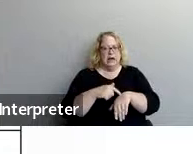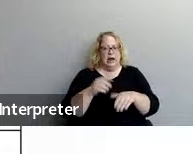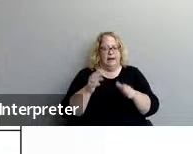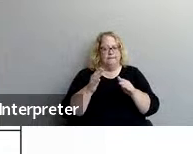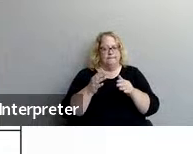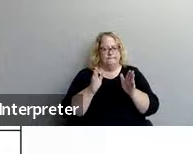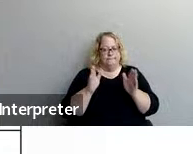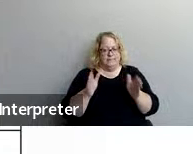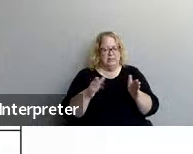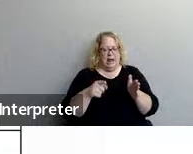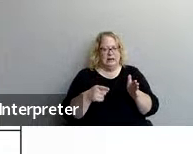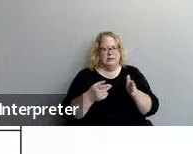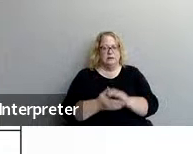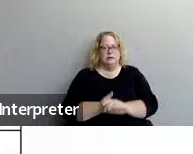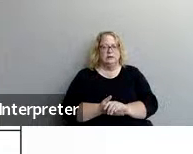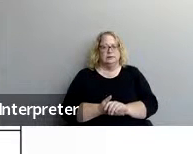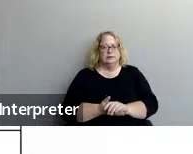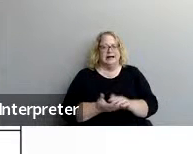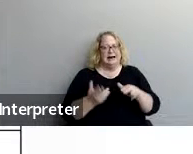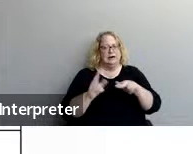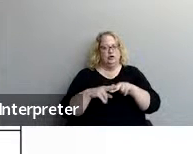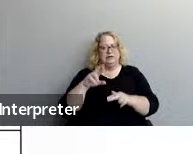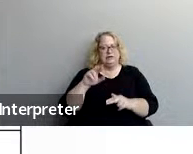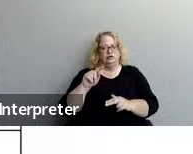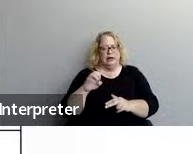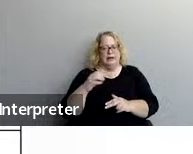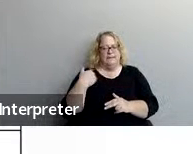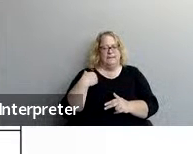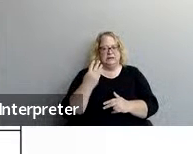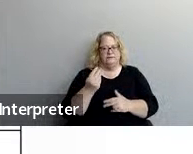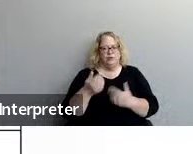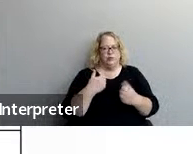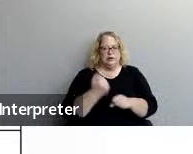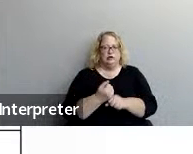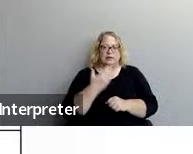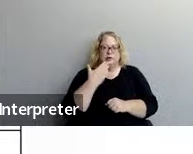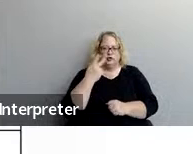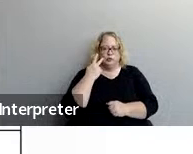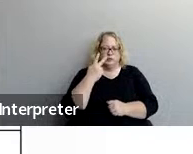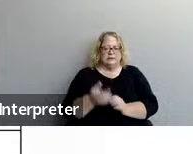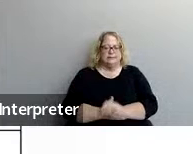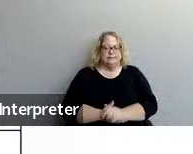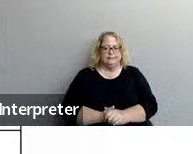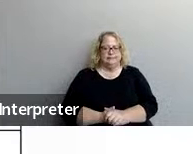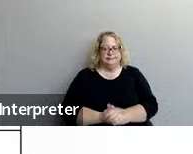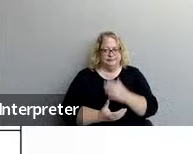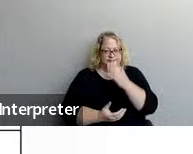timeline at an increasing rate each of the last few years. So that's good to see.